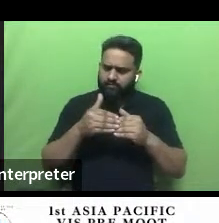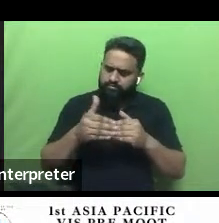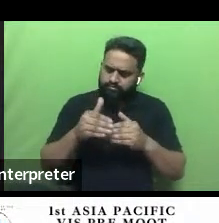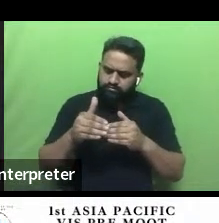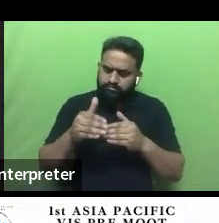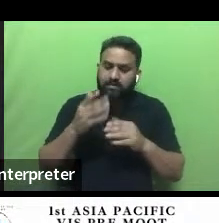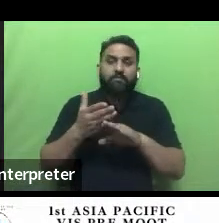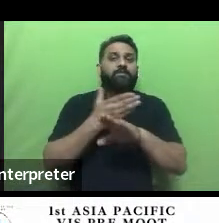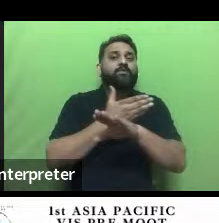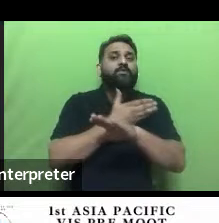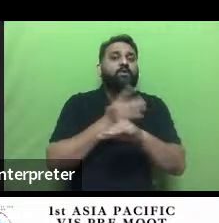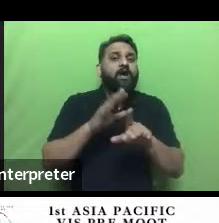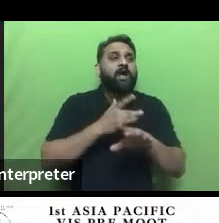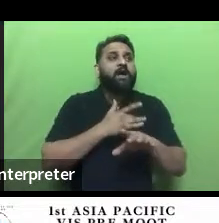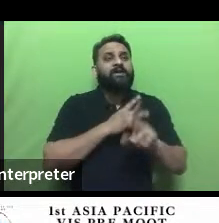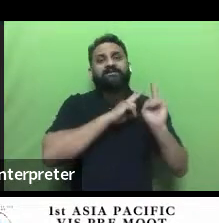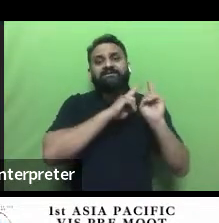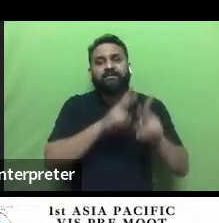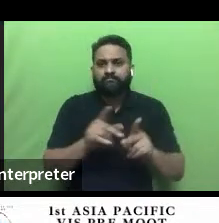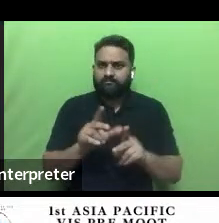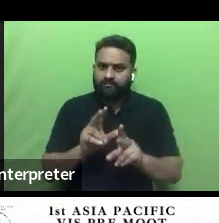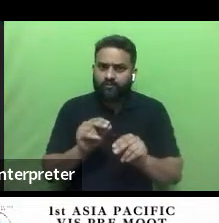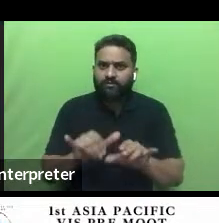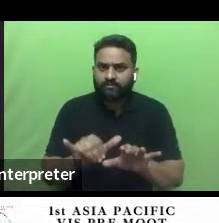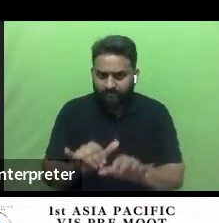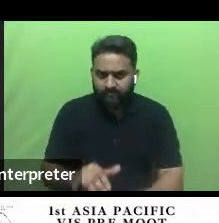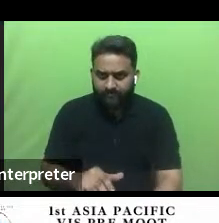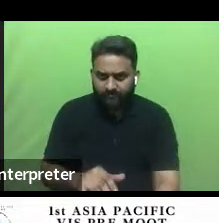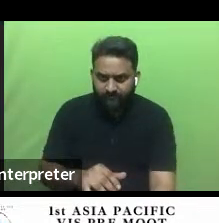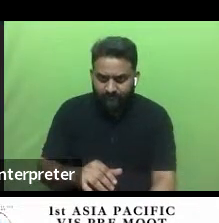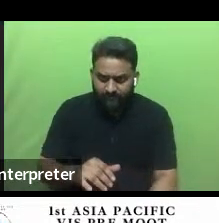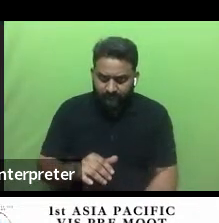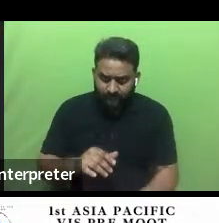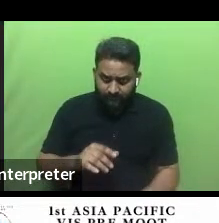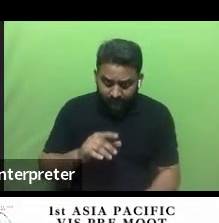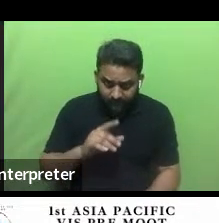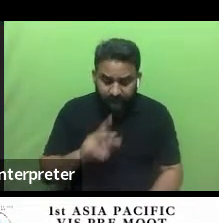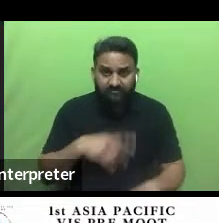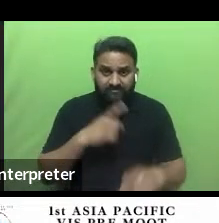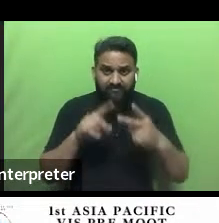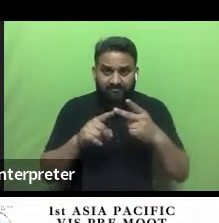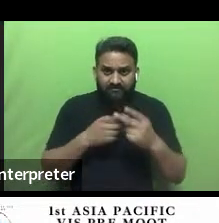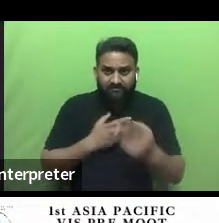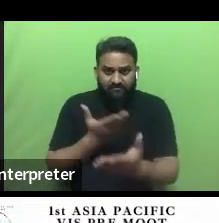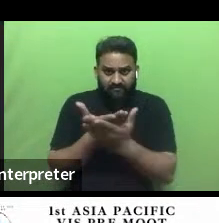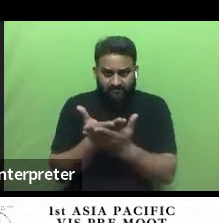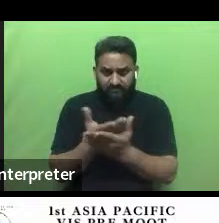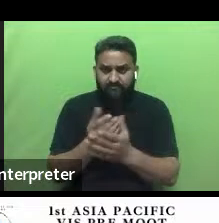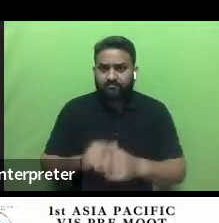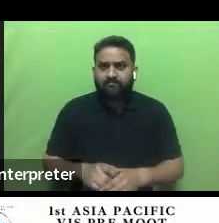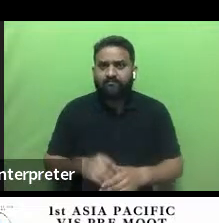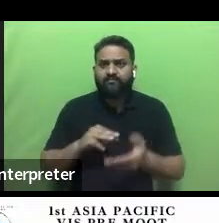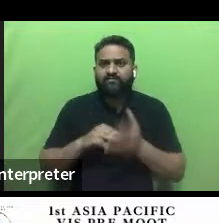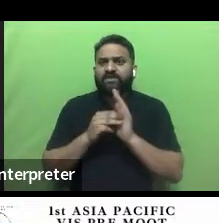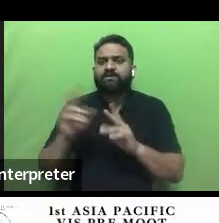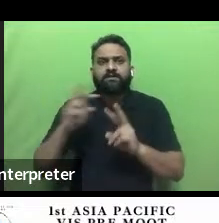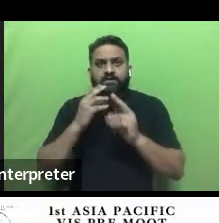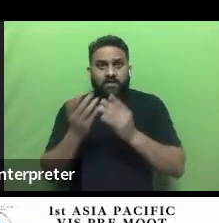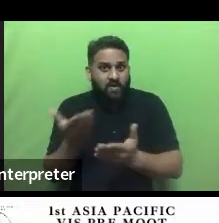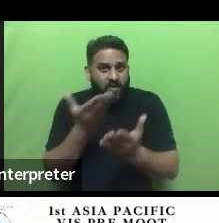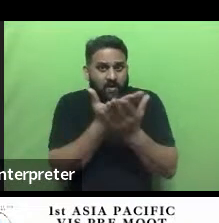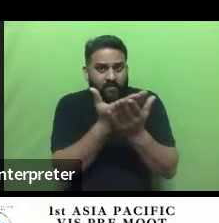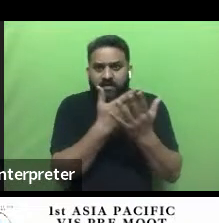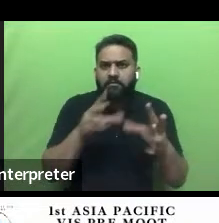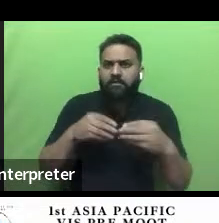previously established practices. Turning to my second submission, that the counteroffer was not accepted. Members